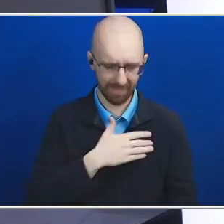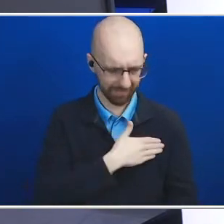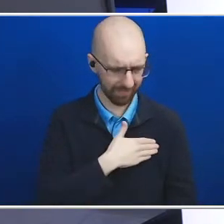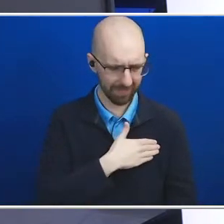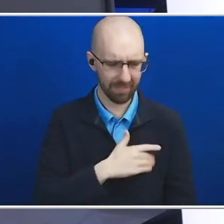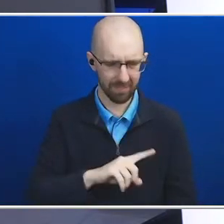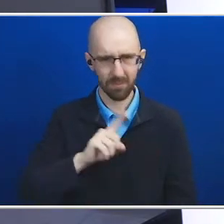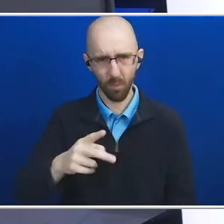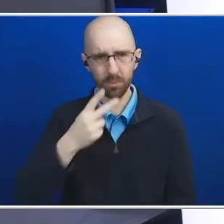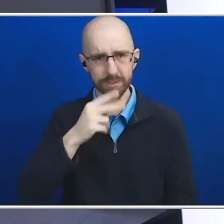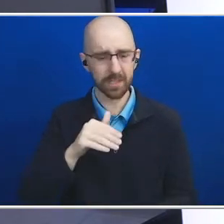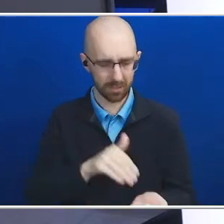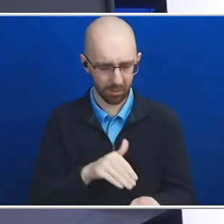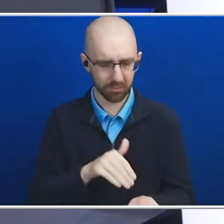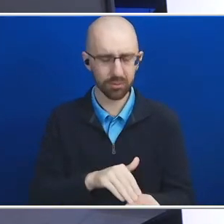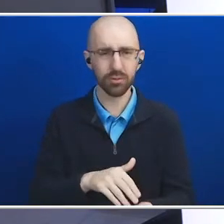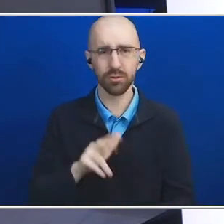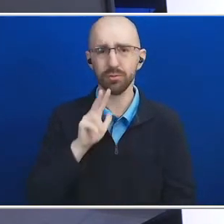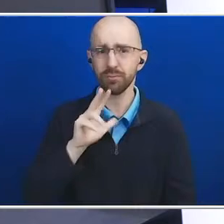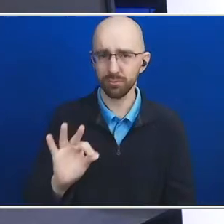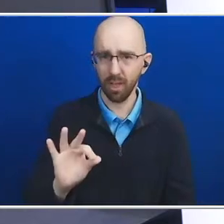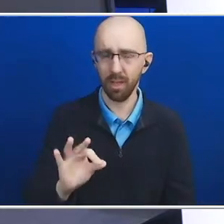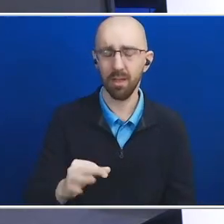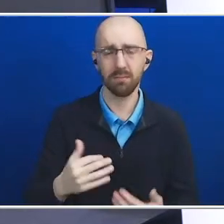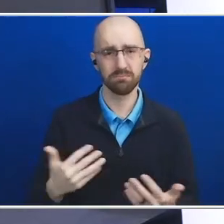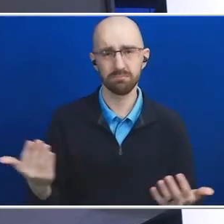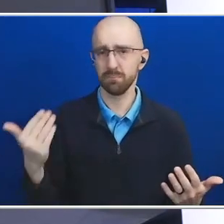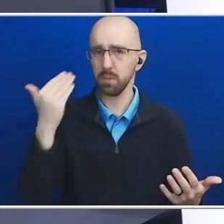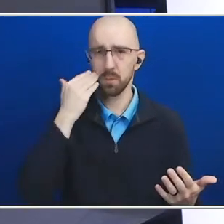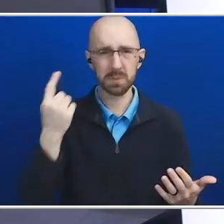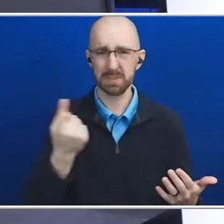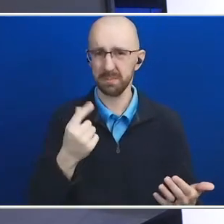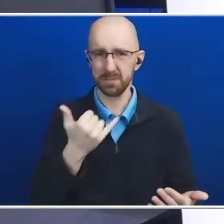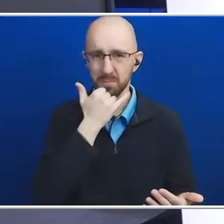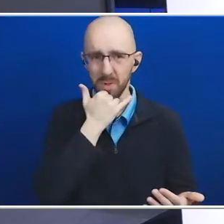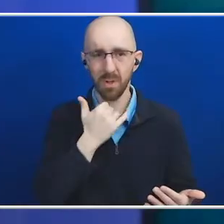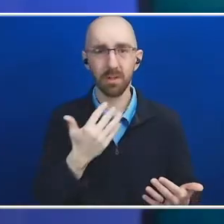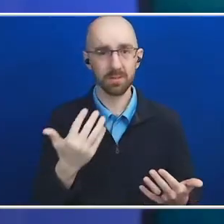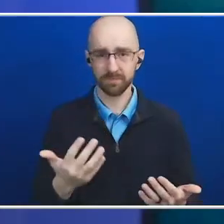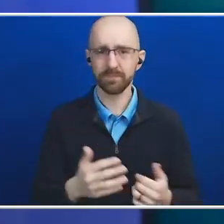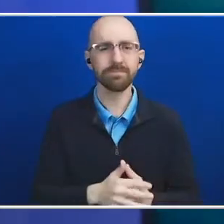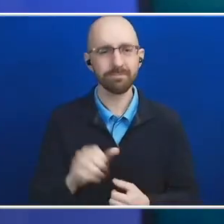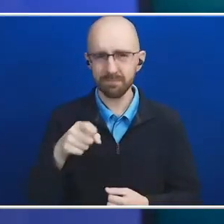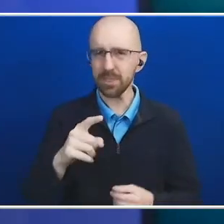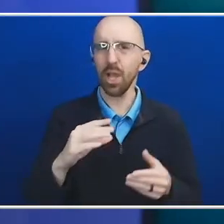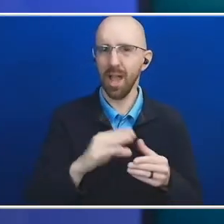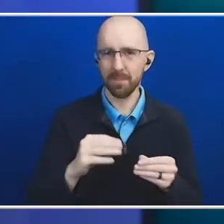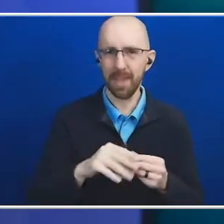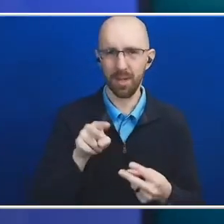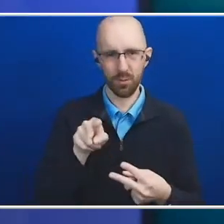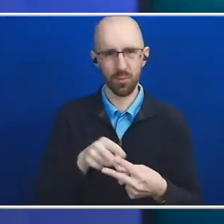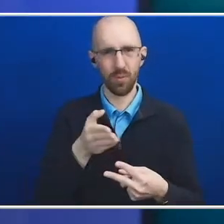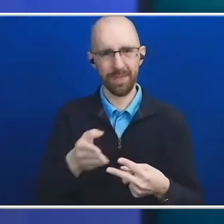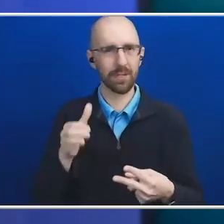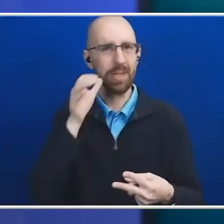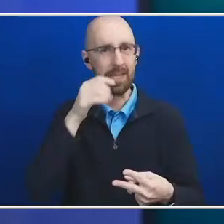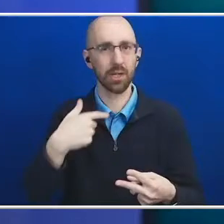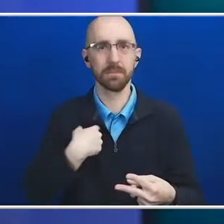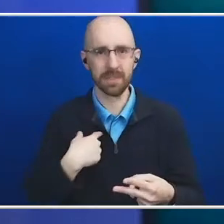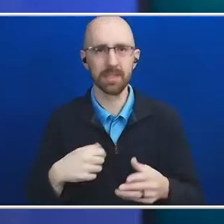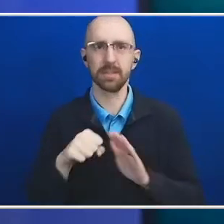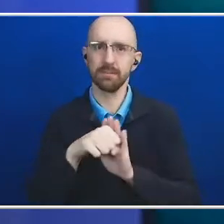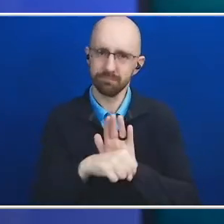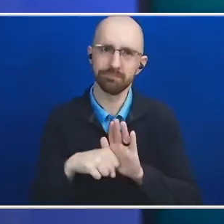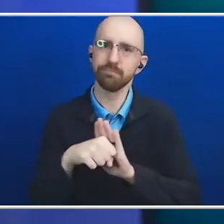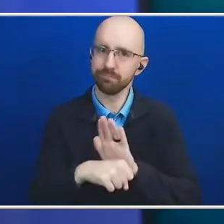She's 39 years old, knew something wasn't right. Yeah. She commented on two things that you hear me talk a lot when we